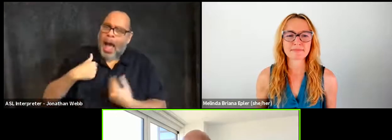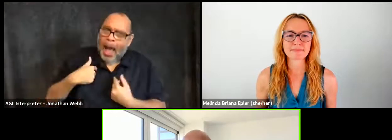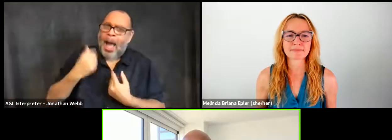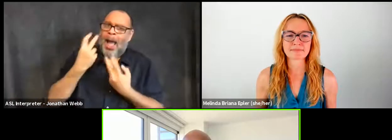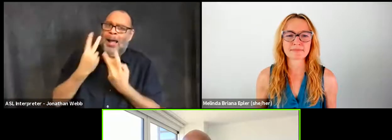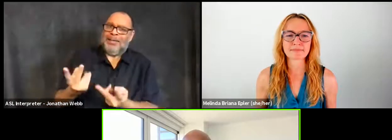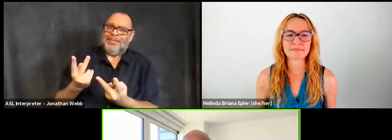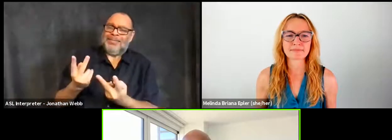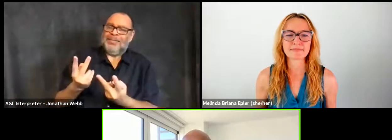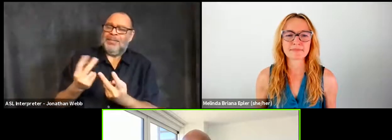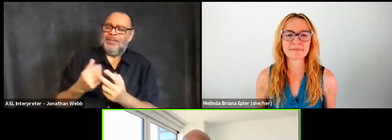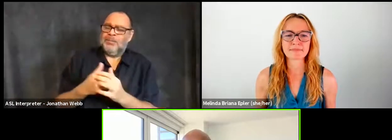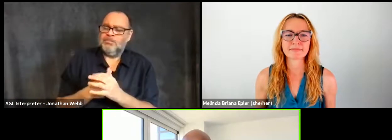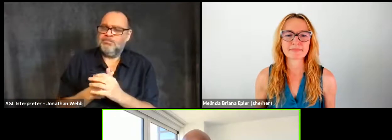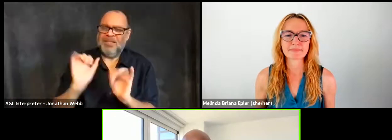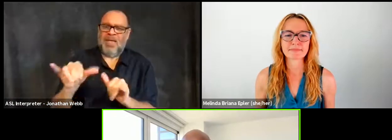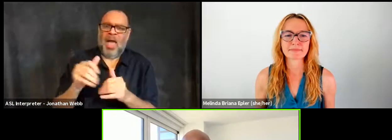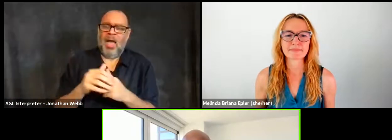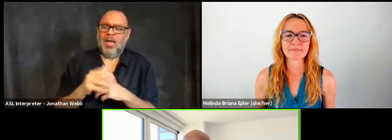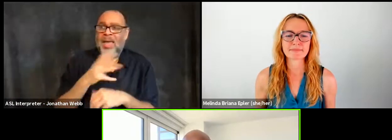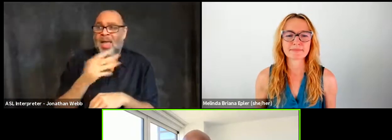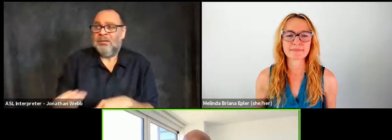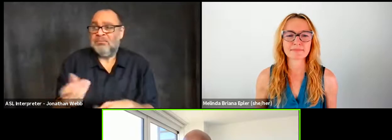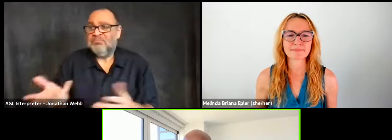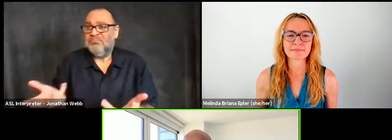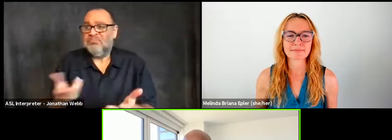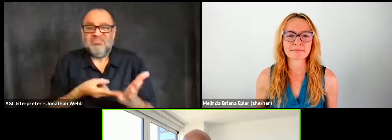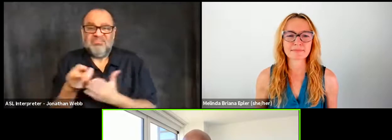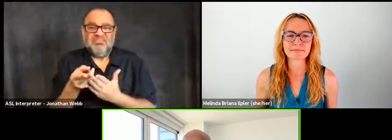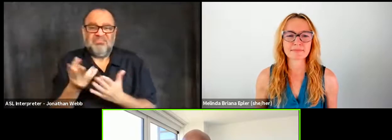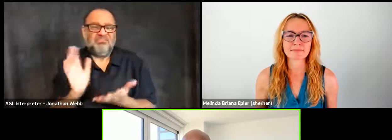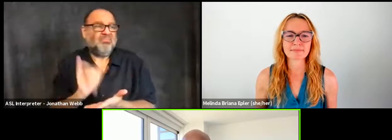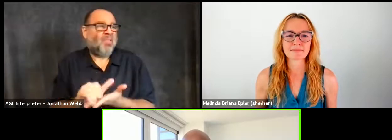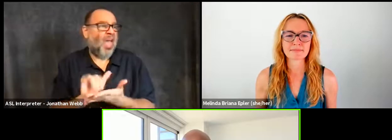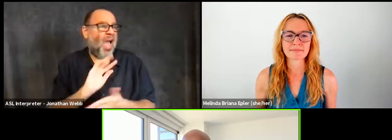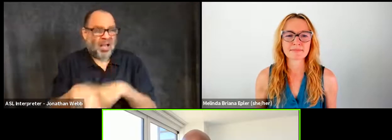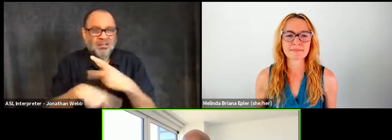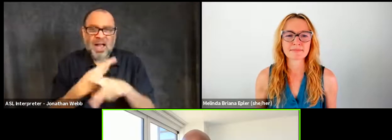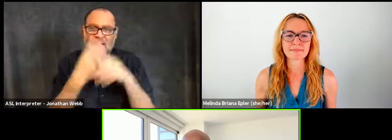it sucks. Mm-hmm.